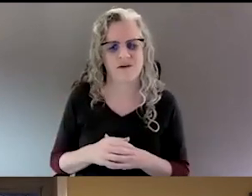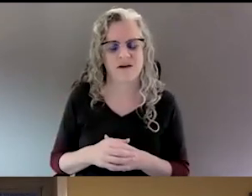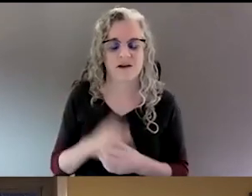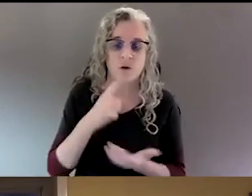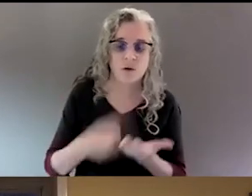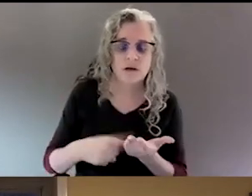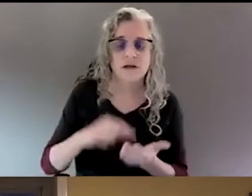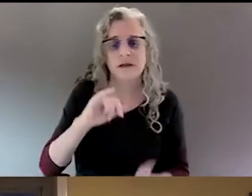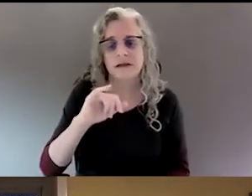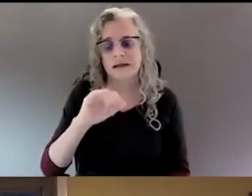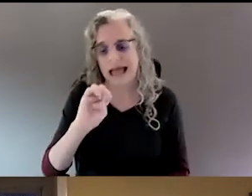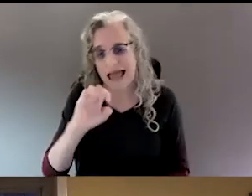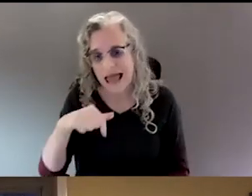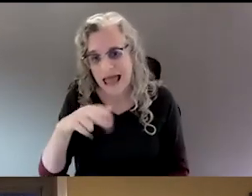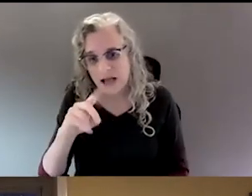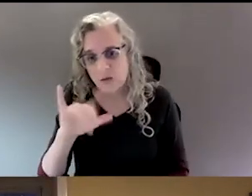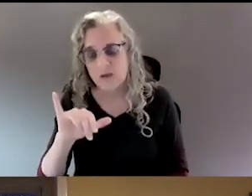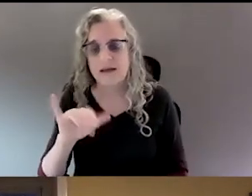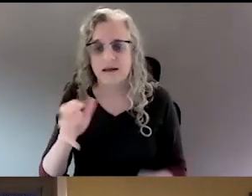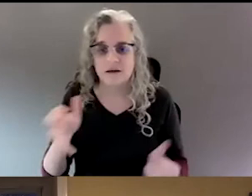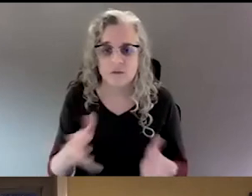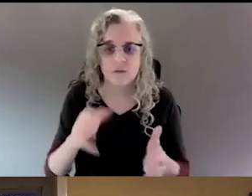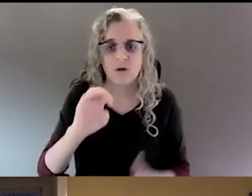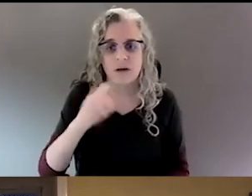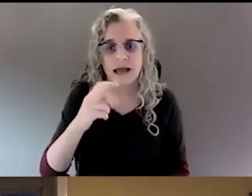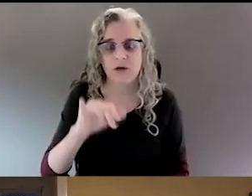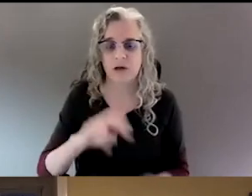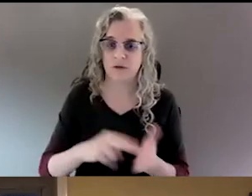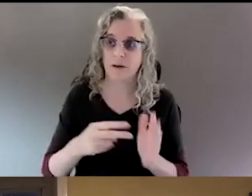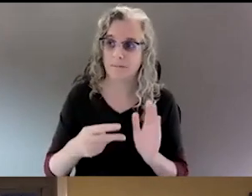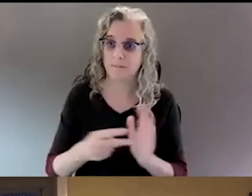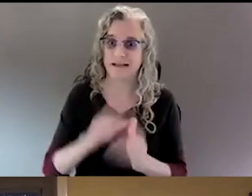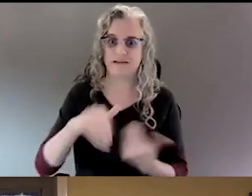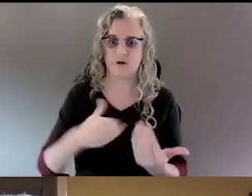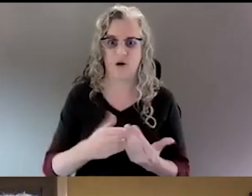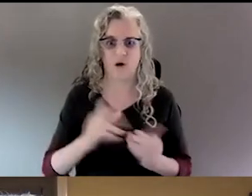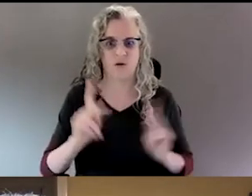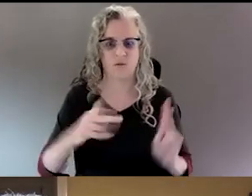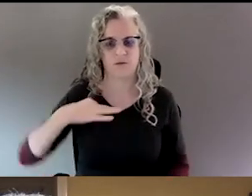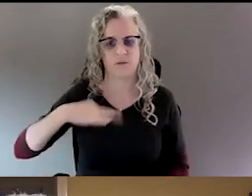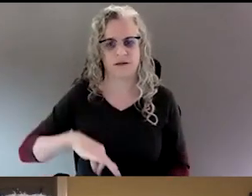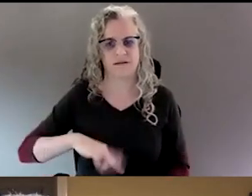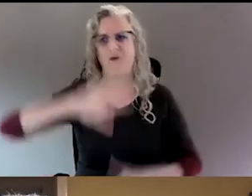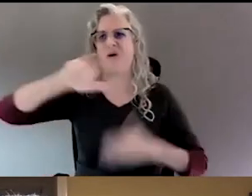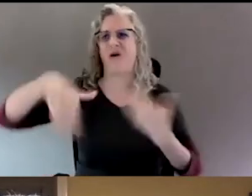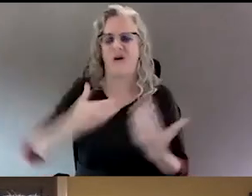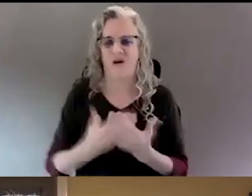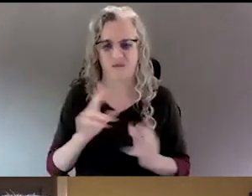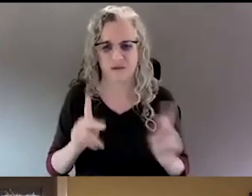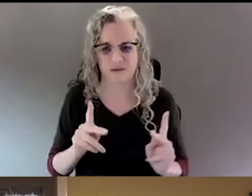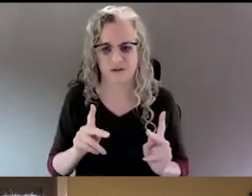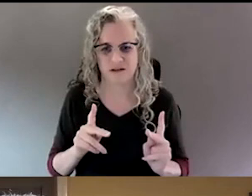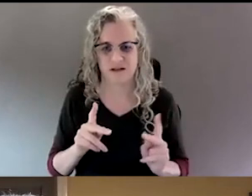really talking about the enrichment of humanity. You know, we're not doing anybody any favors by allowing them to